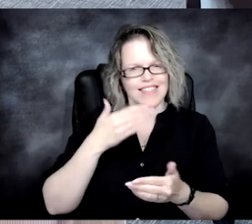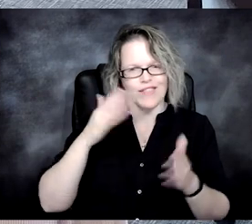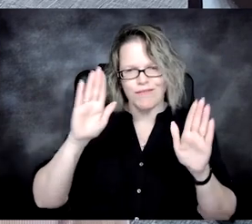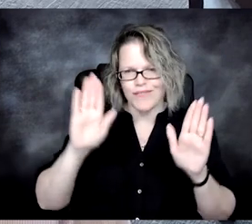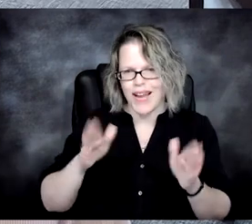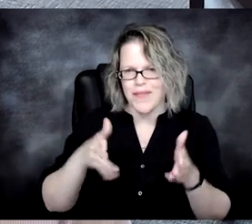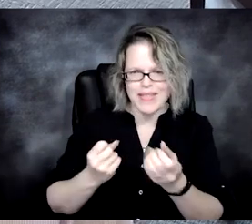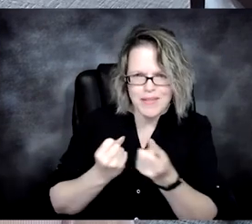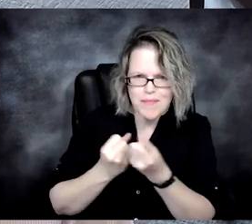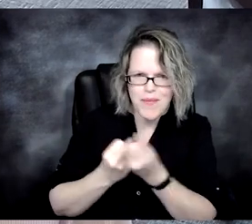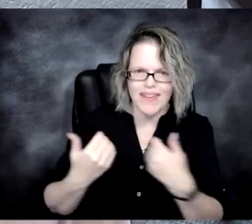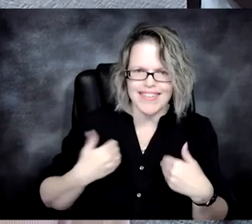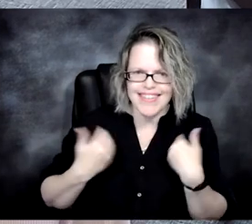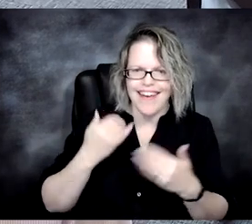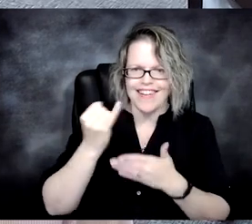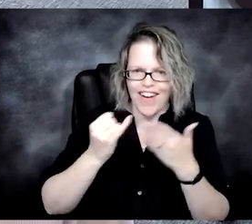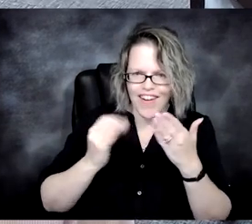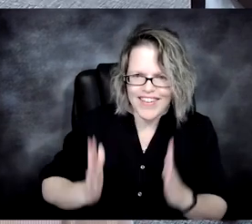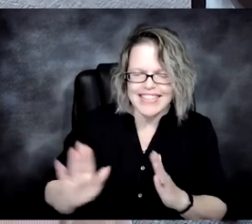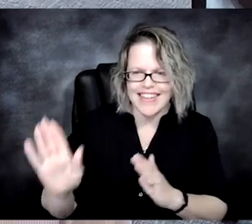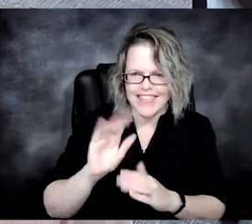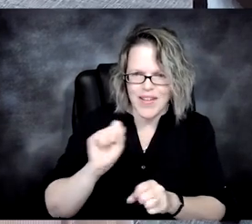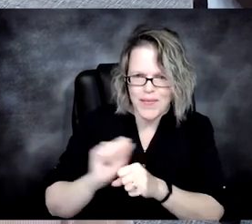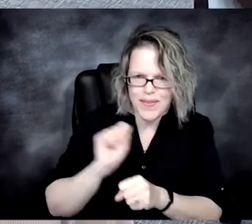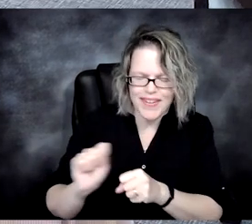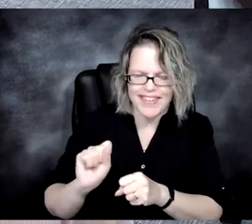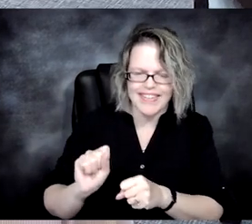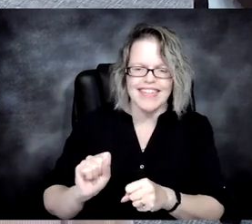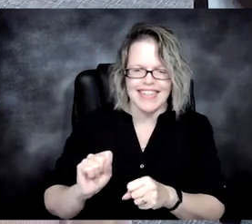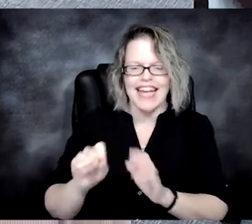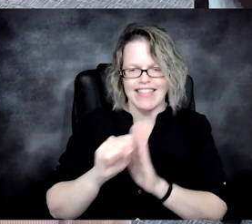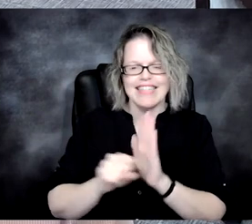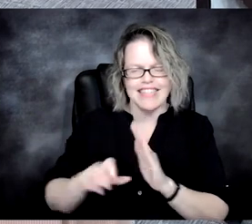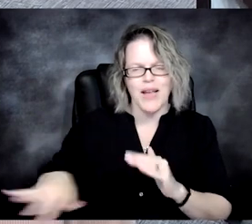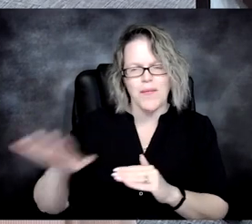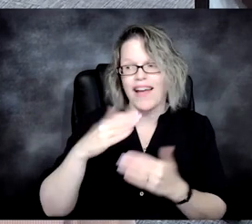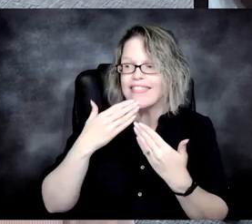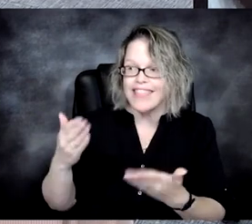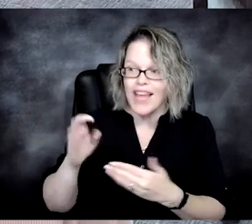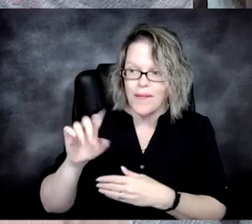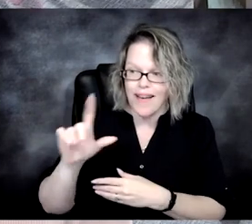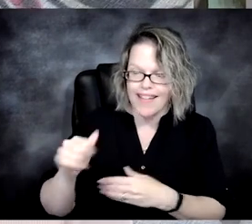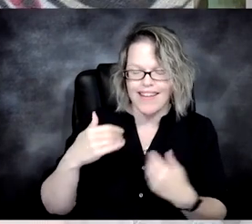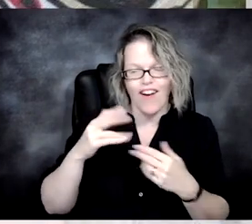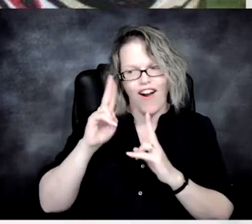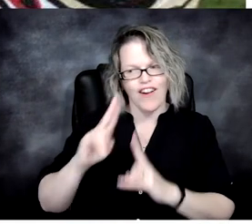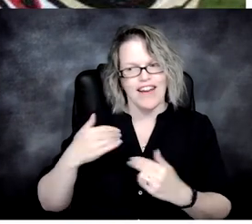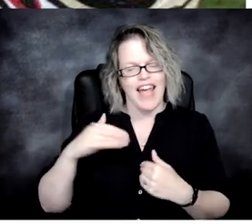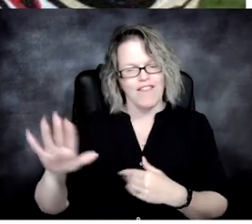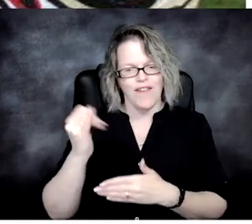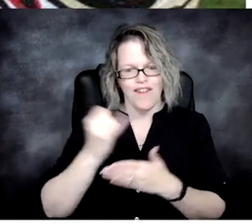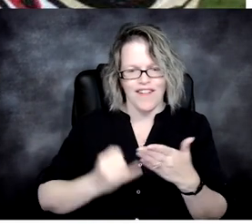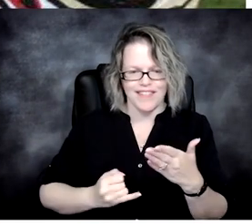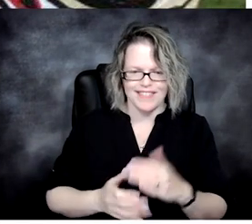support young artists in their endeavors as well as arts education statewide. Thank you, Ella. We are honored to have your art.